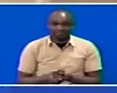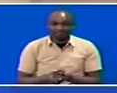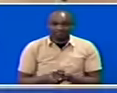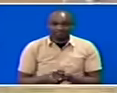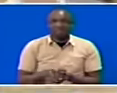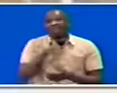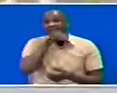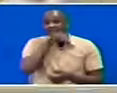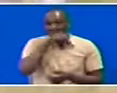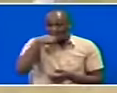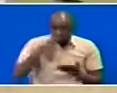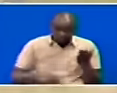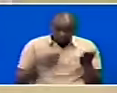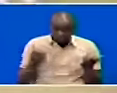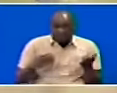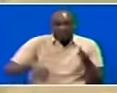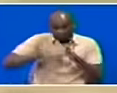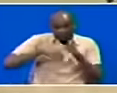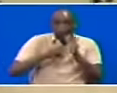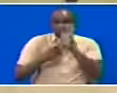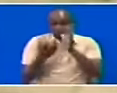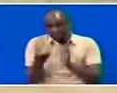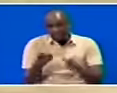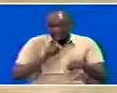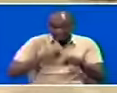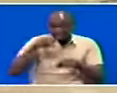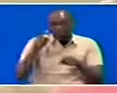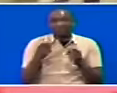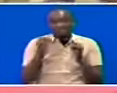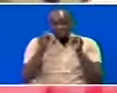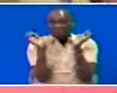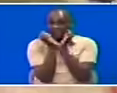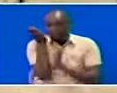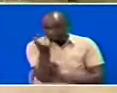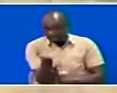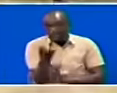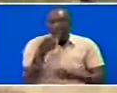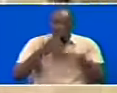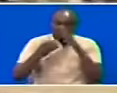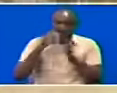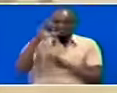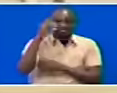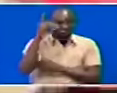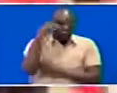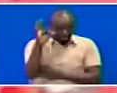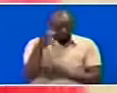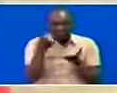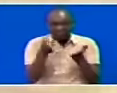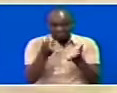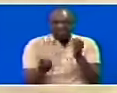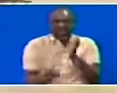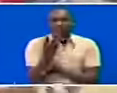Court leader Raila Odinga showcased his football skills while commissioning a new stadium constructed under CDF in Mumboha, Luanda